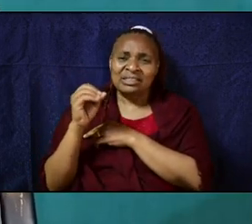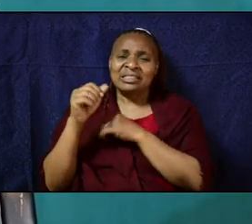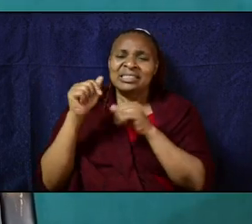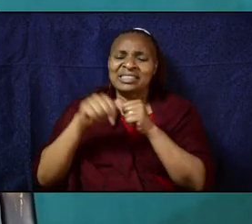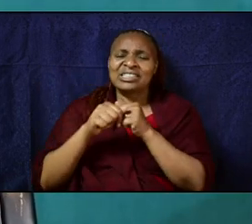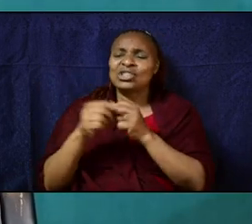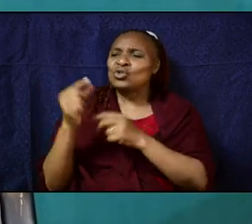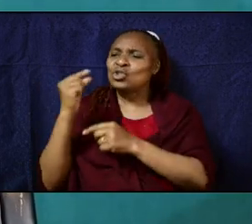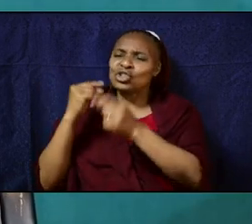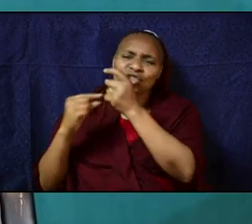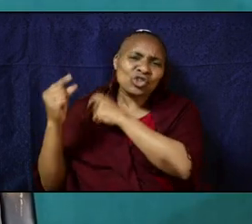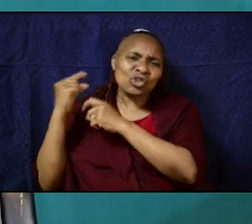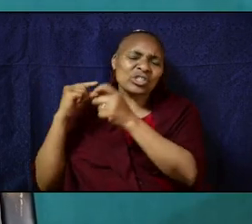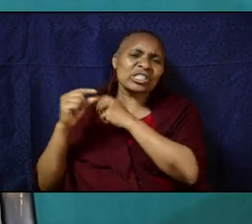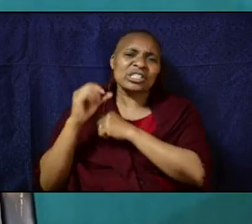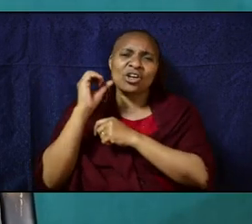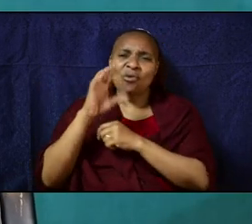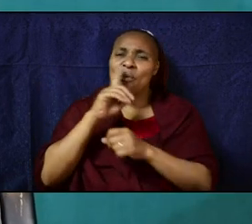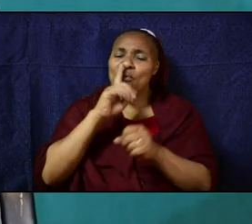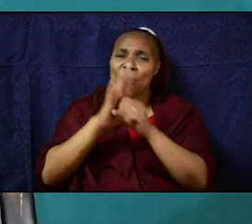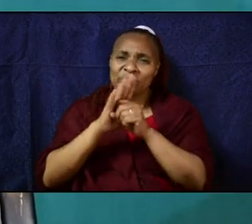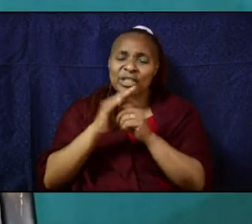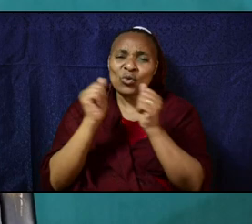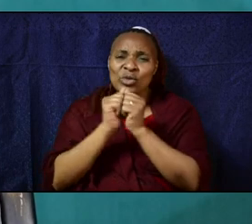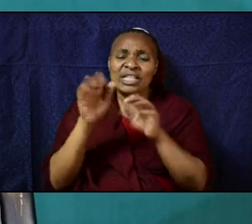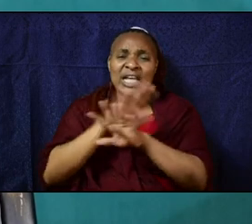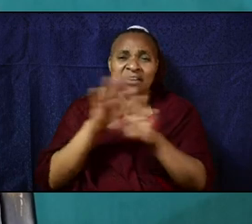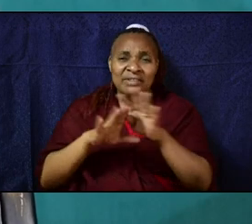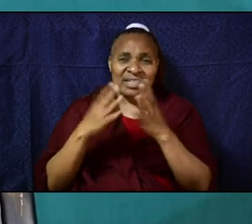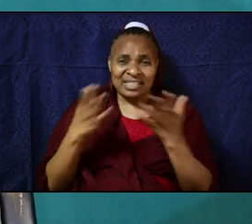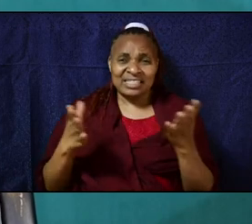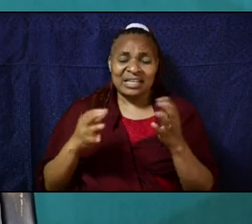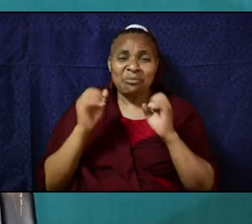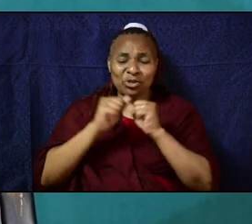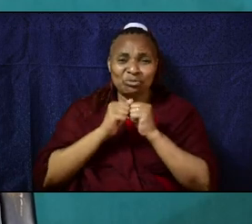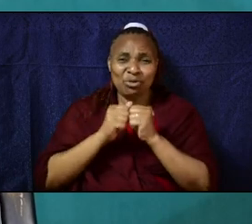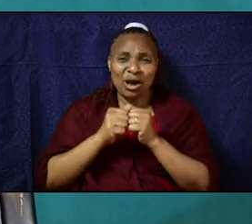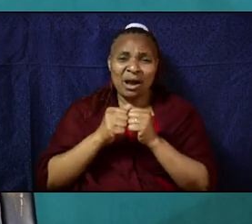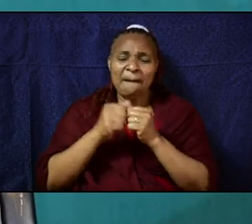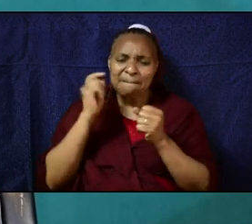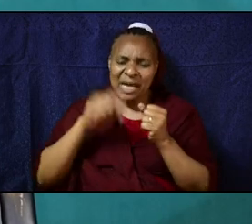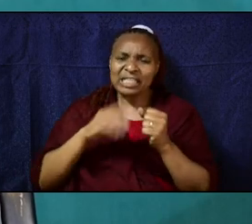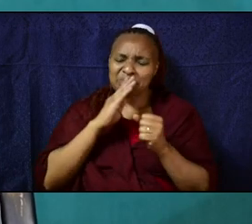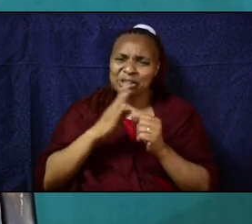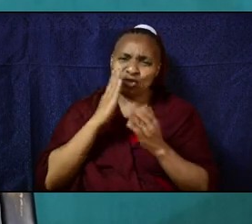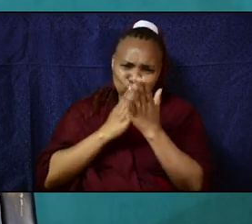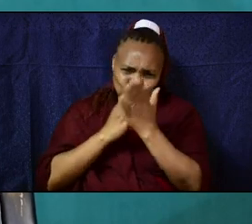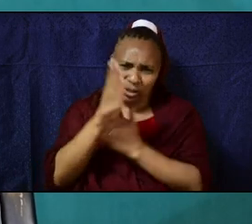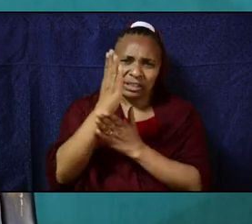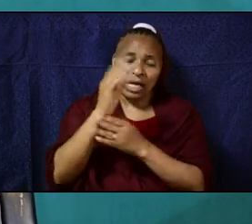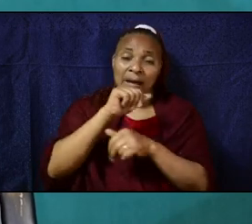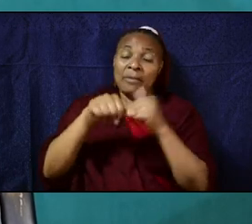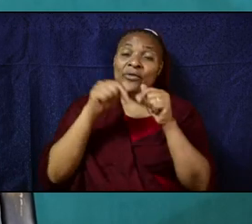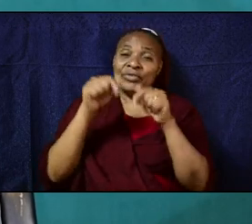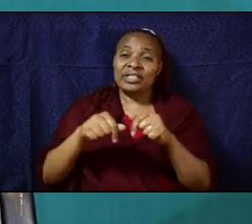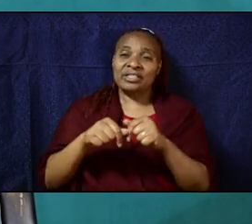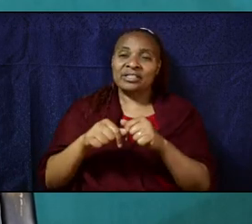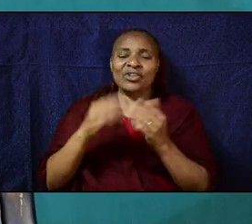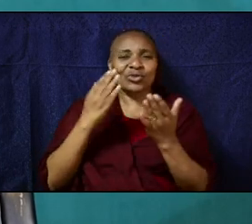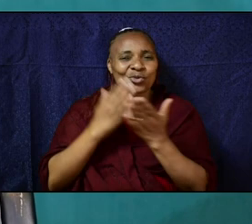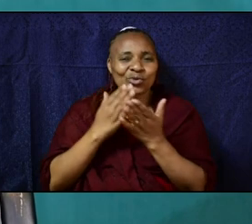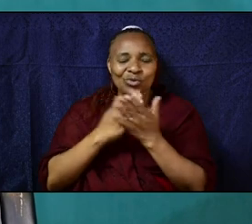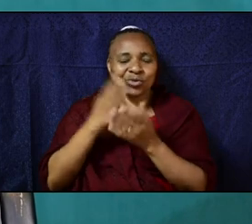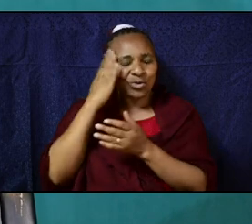genealogy, God's promises aligning with everything. So he had to be very strategic with it. I know in this society, our